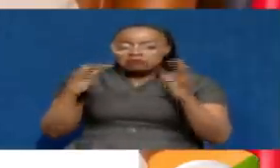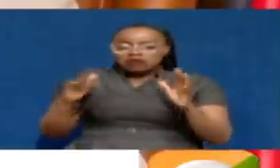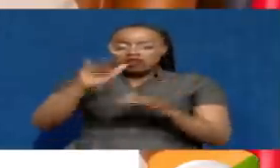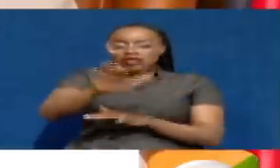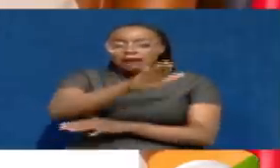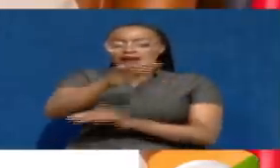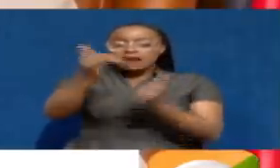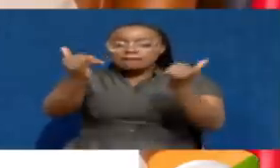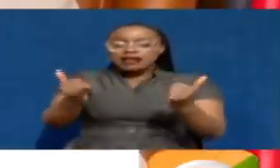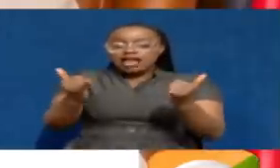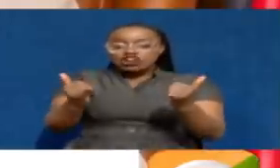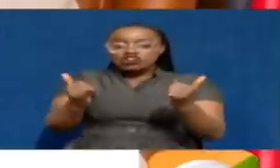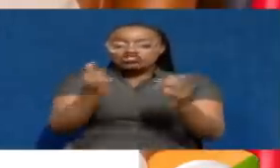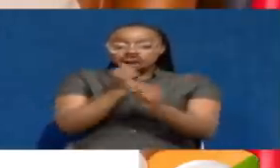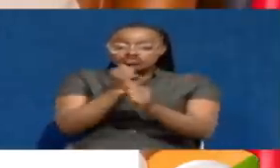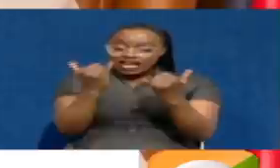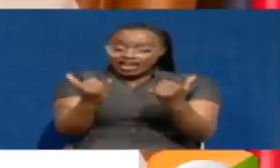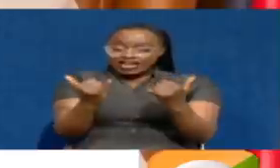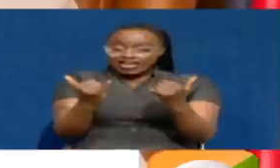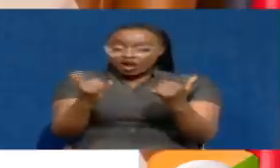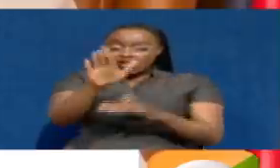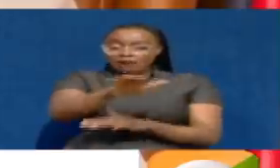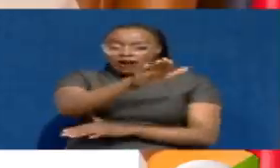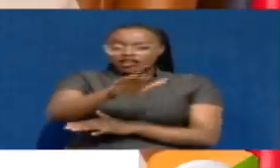parliament right now currently is